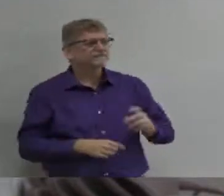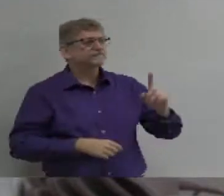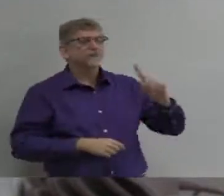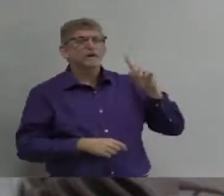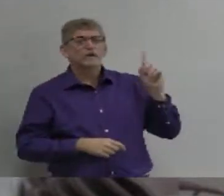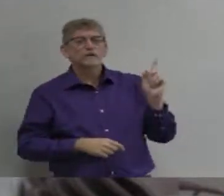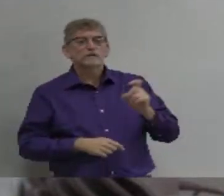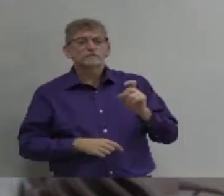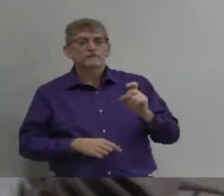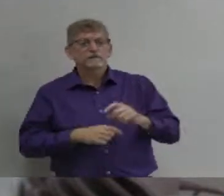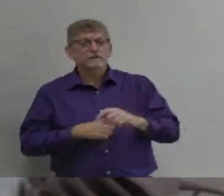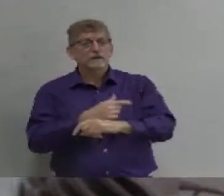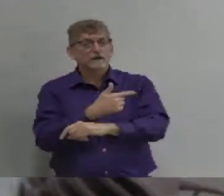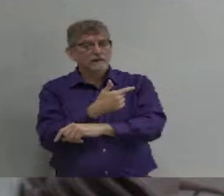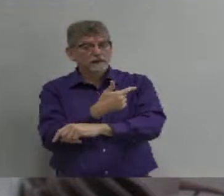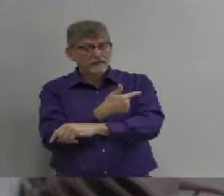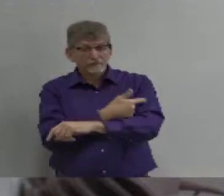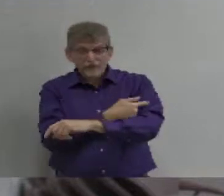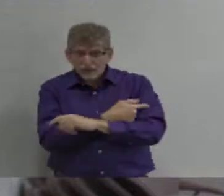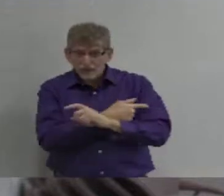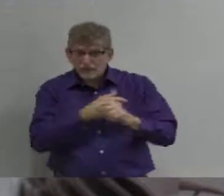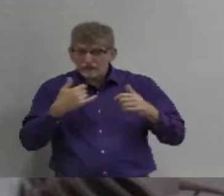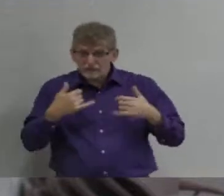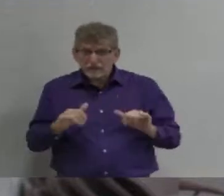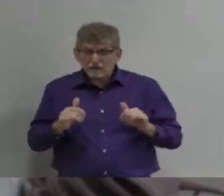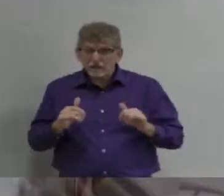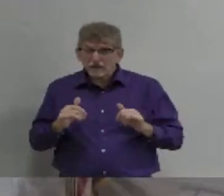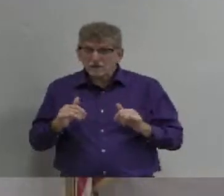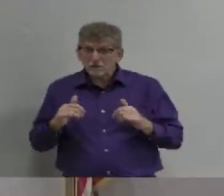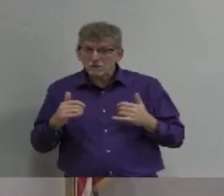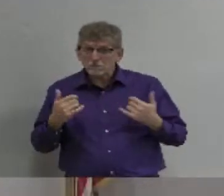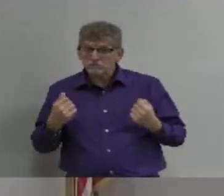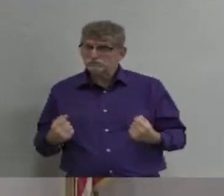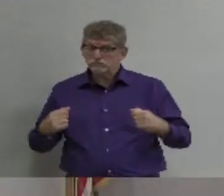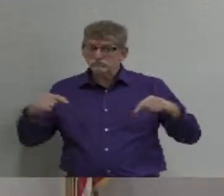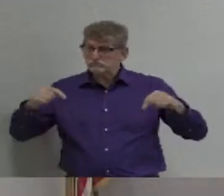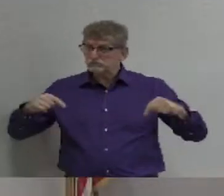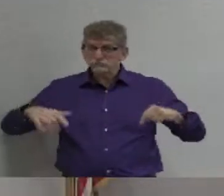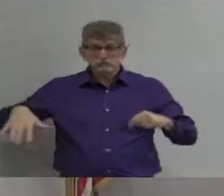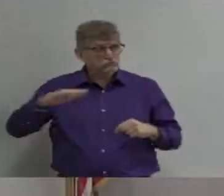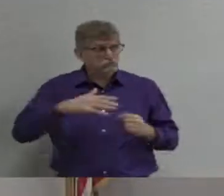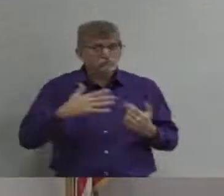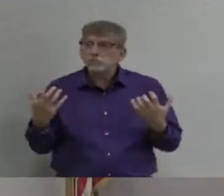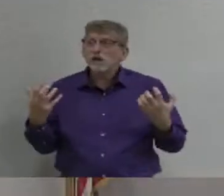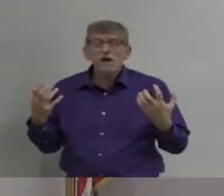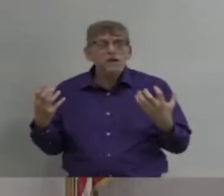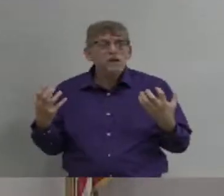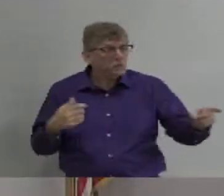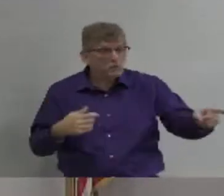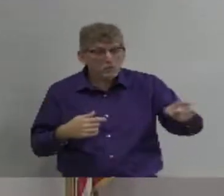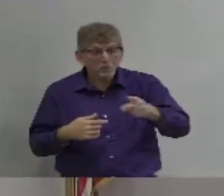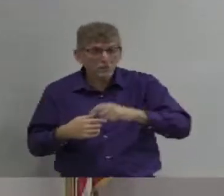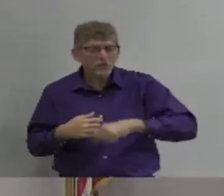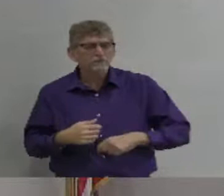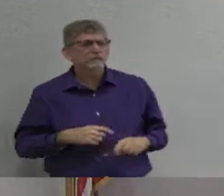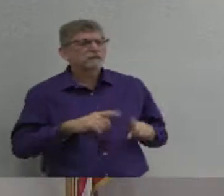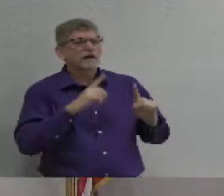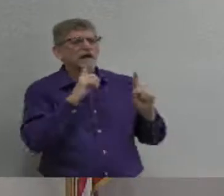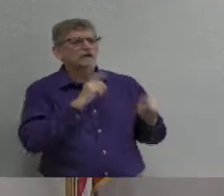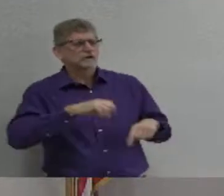as strong or stronger than when you began? My impression is that the vaccine interest is very strong, and